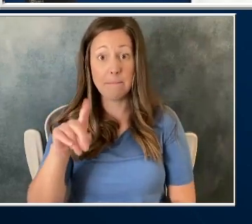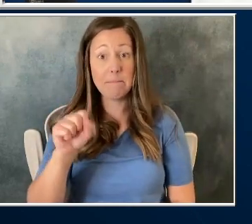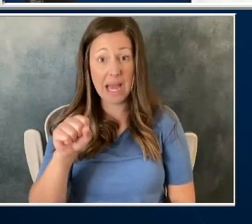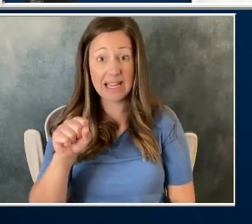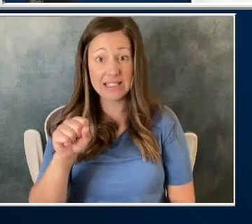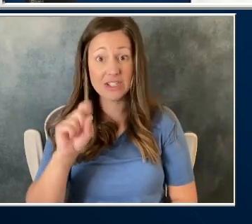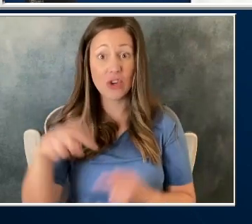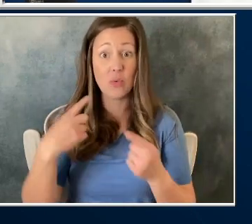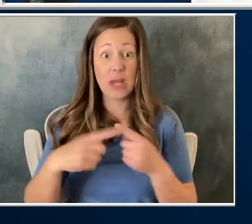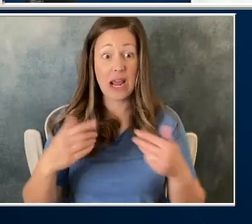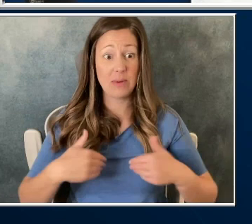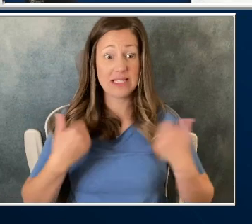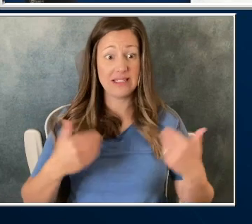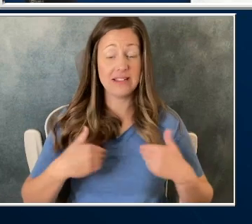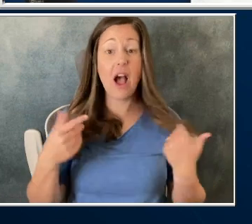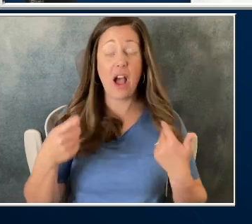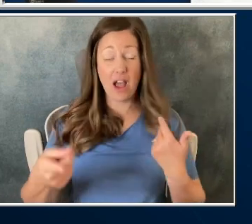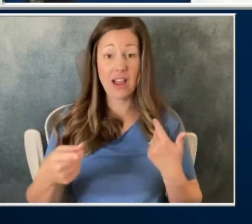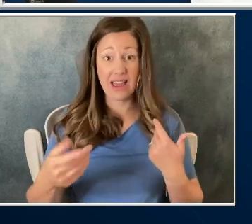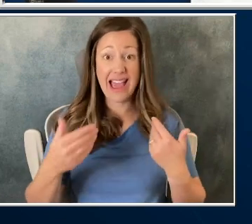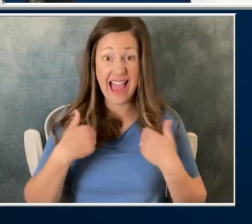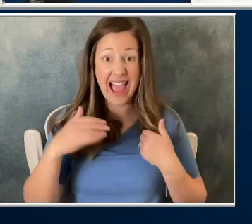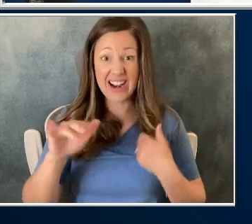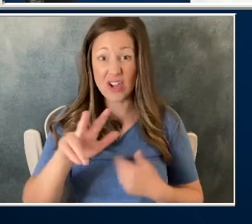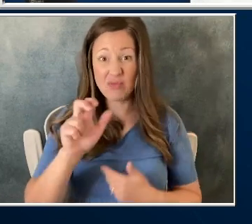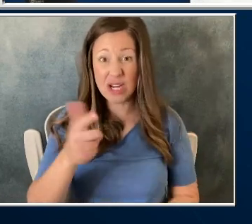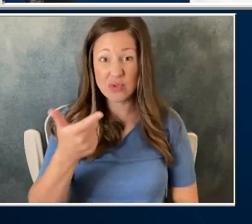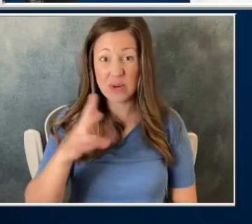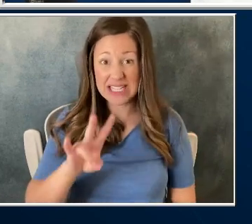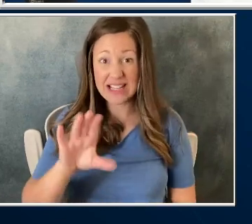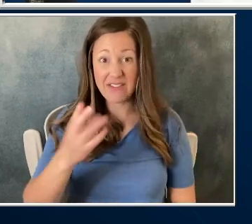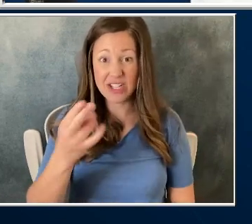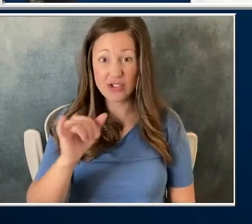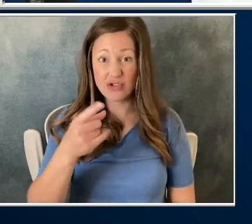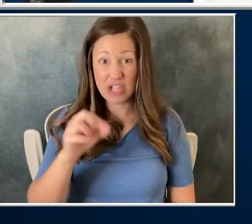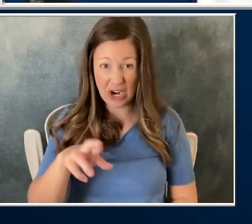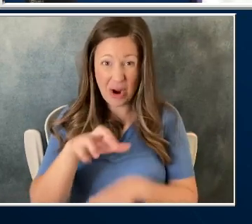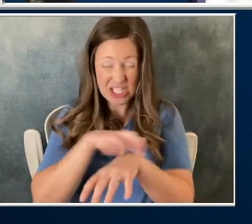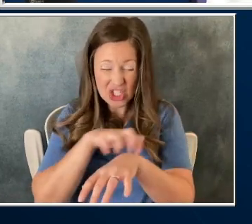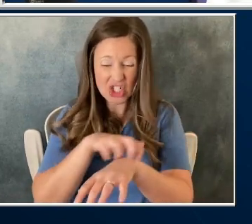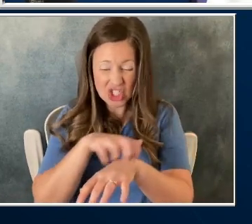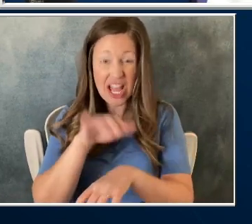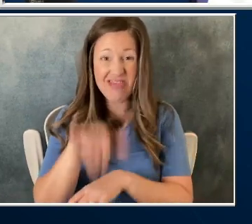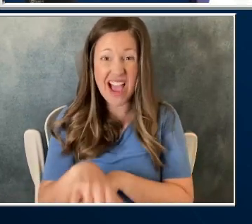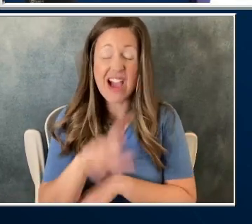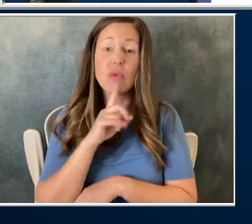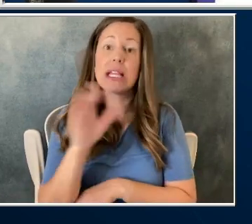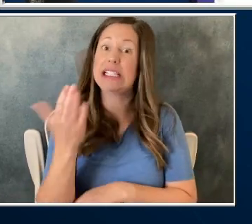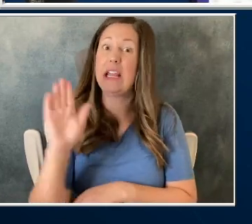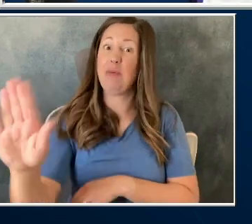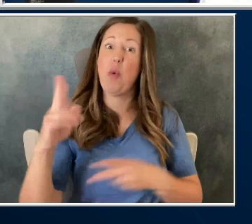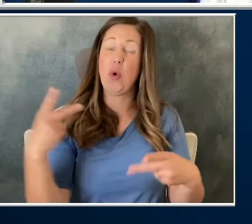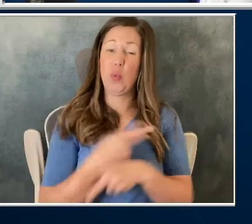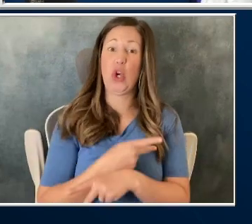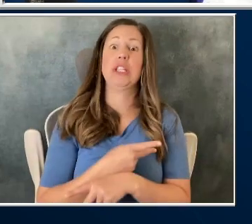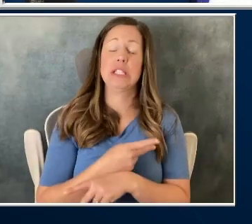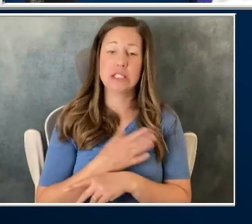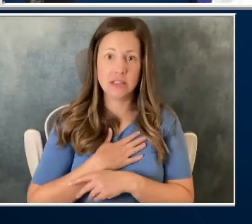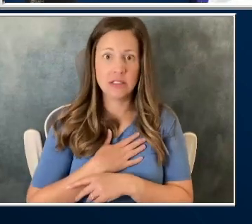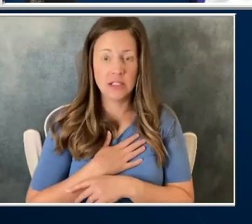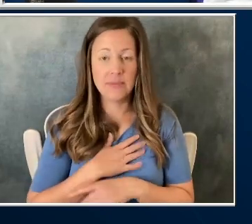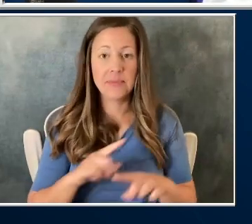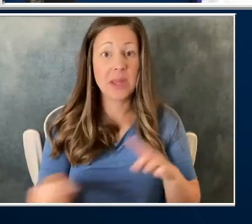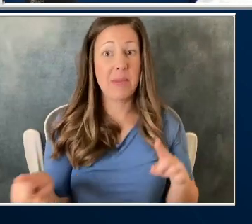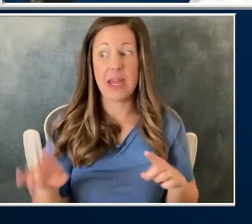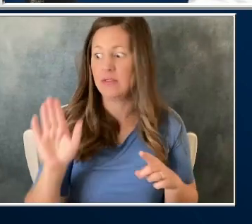young child. But I don't think that was as bad as what you had by far. And nor was my several of poison ivy. But what you had is